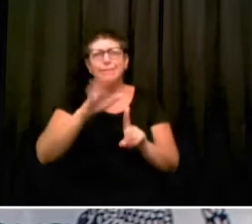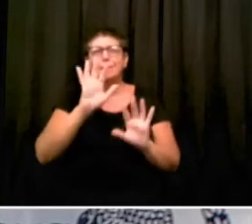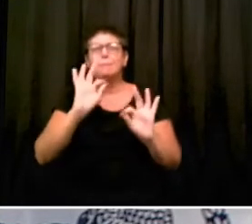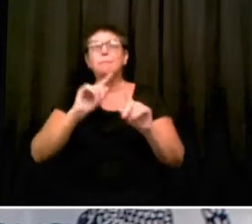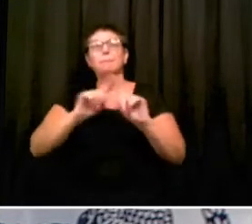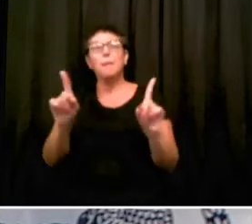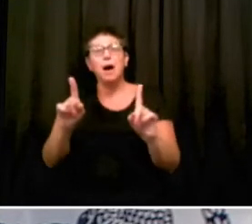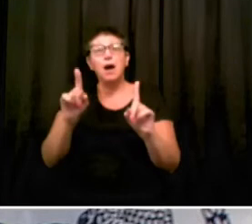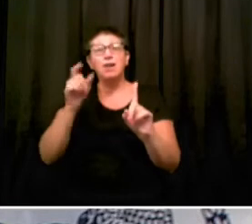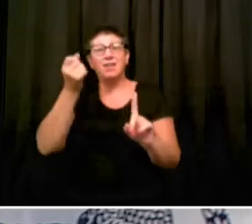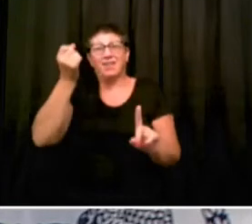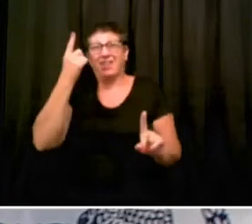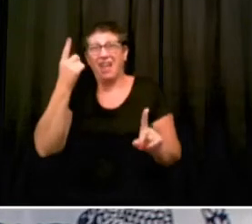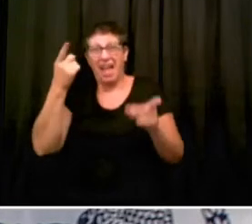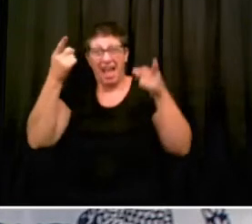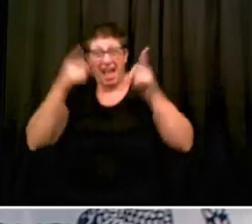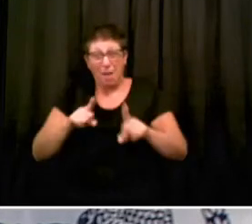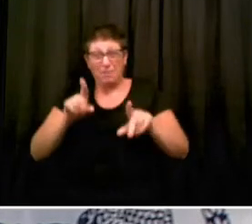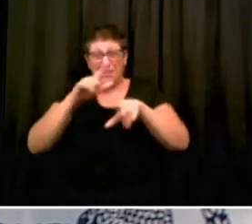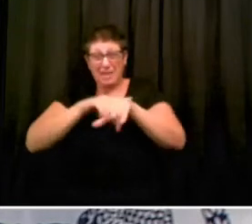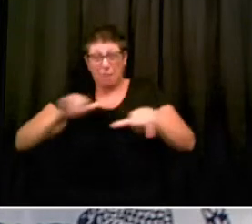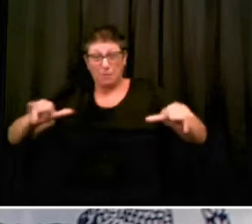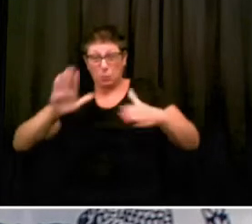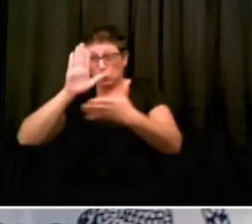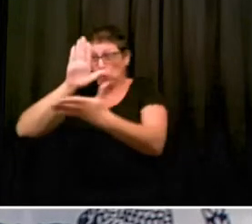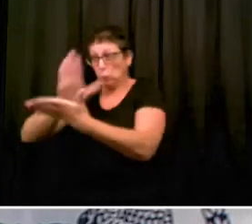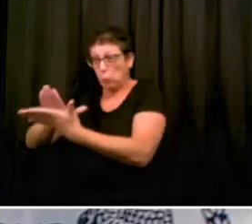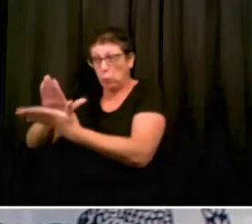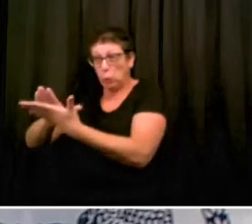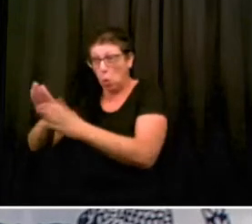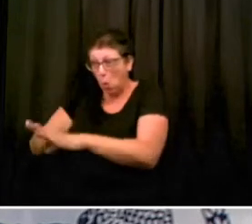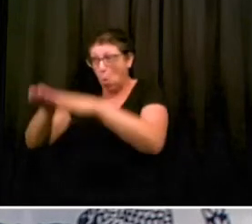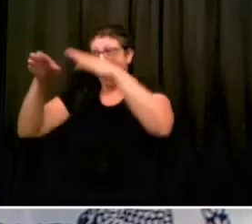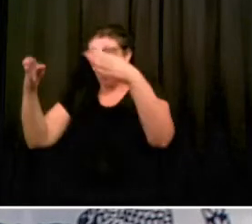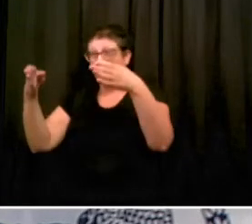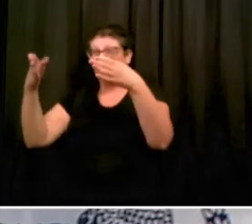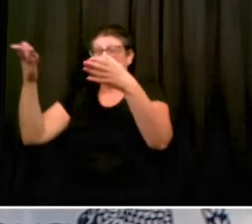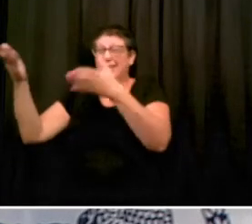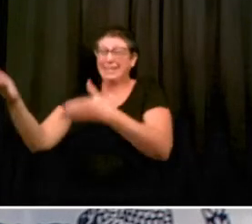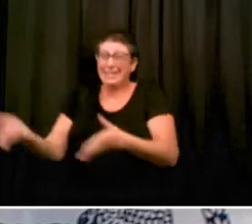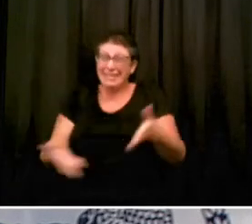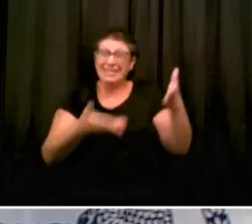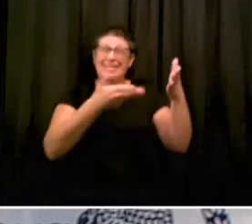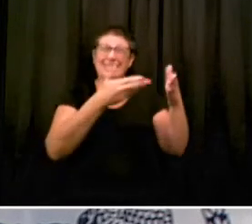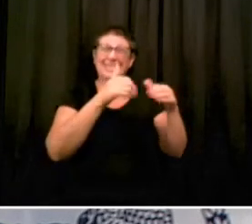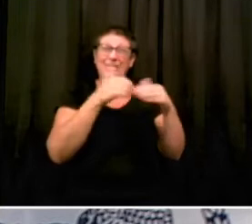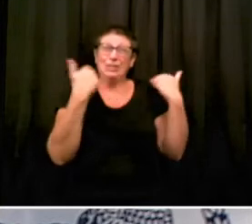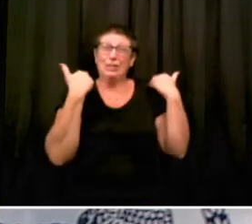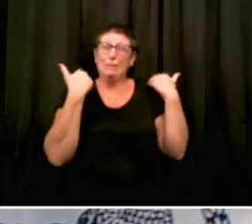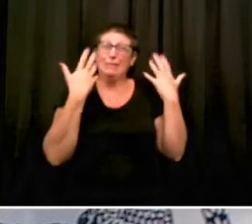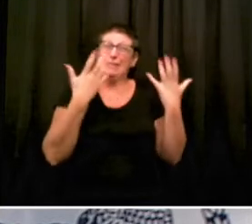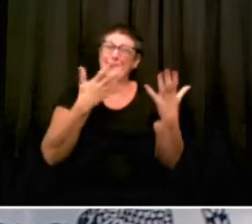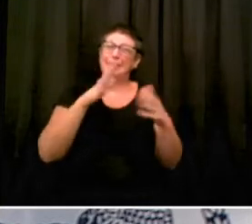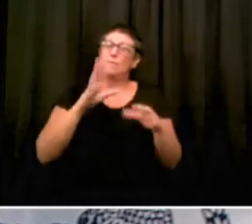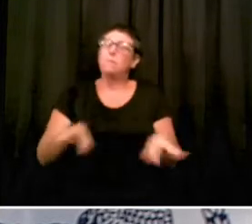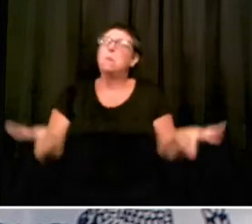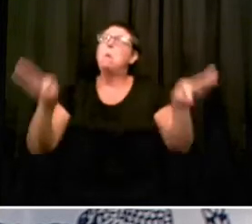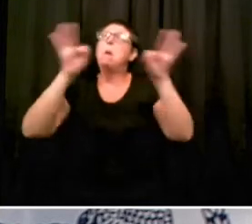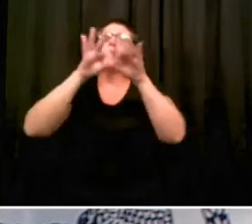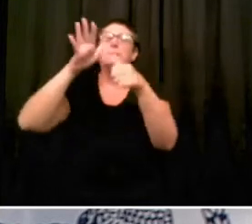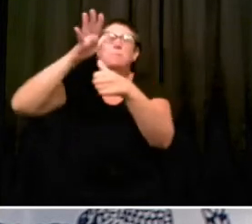to focus the Department of Health inspectors first and foremost on those locations. There's a lot of